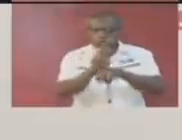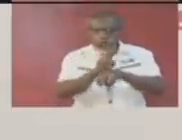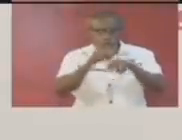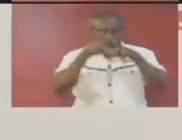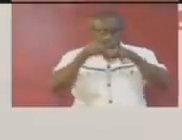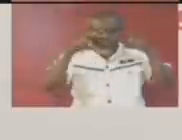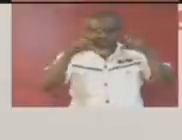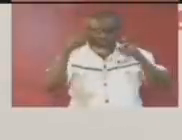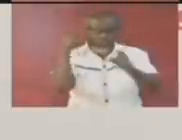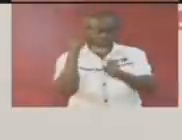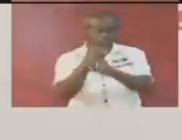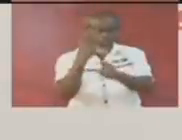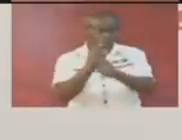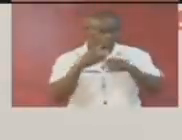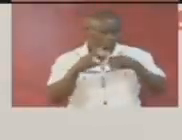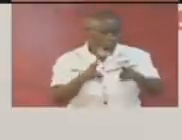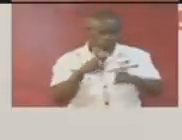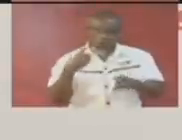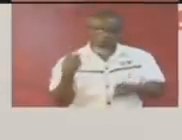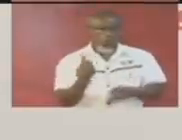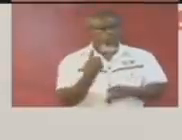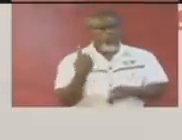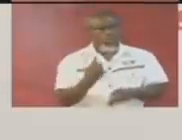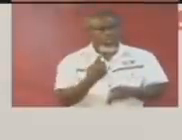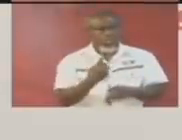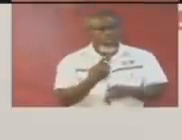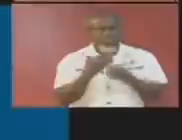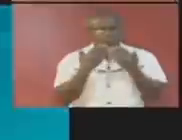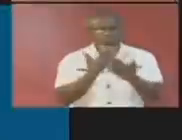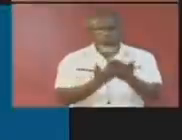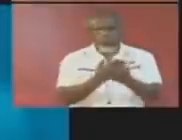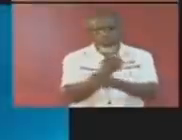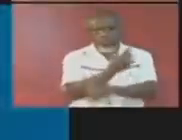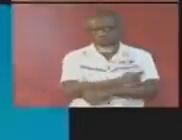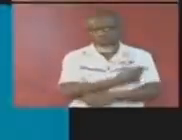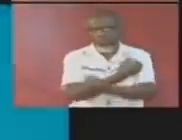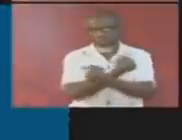every time. Do have a good day and be safe.